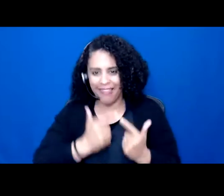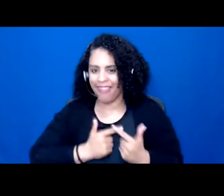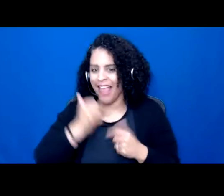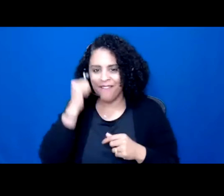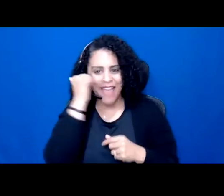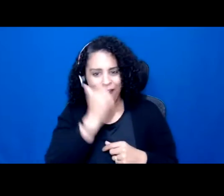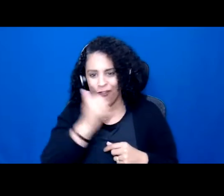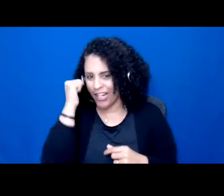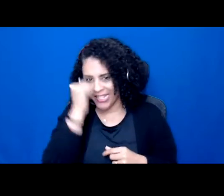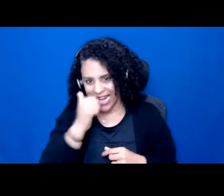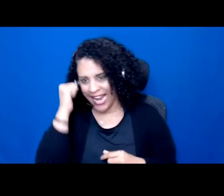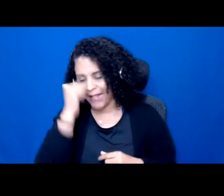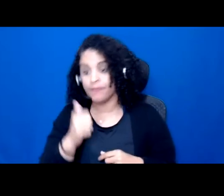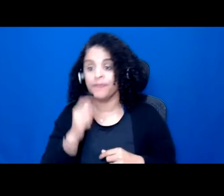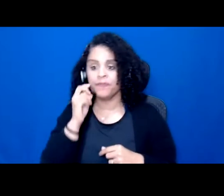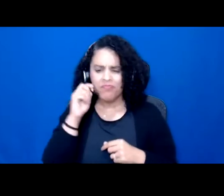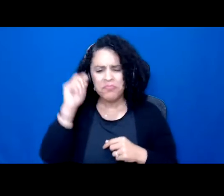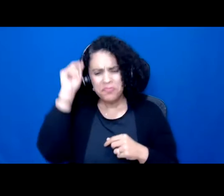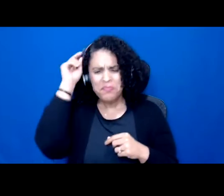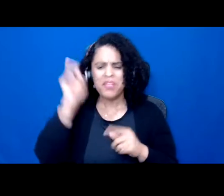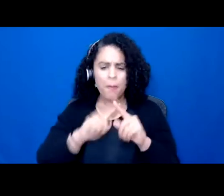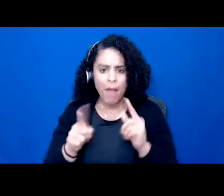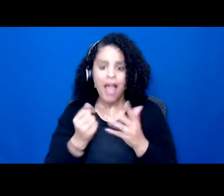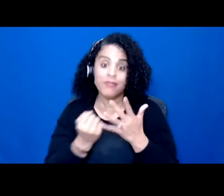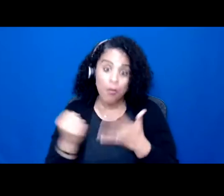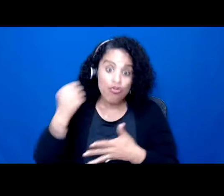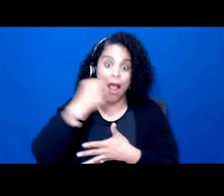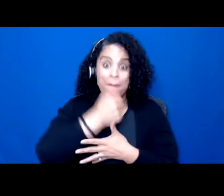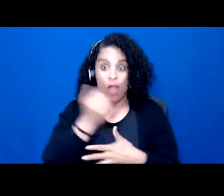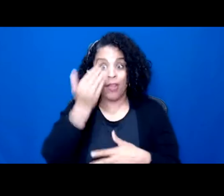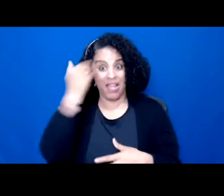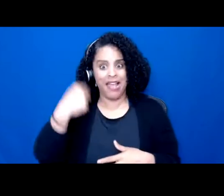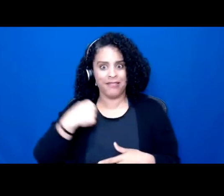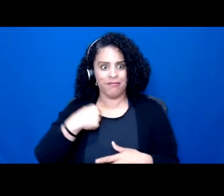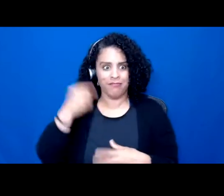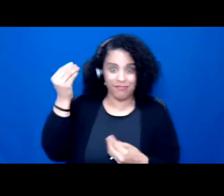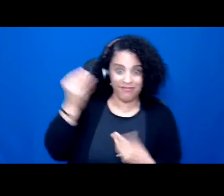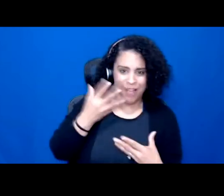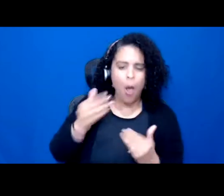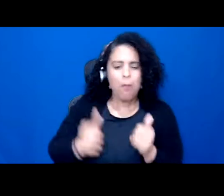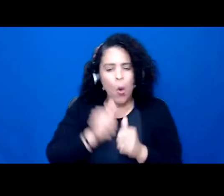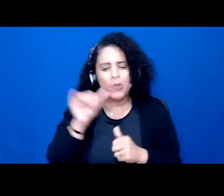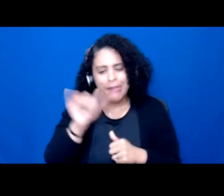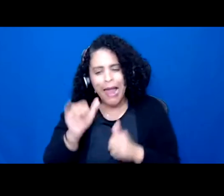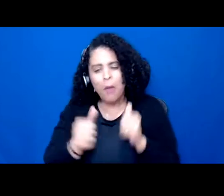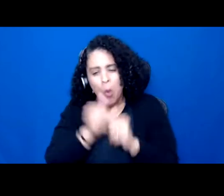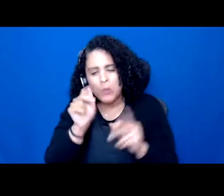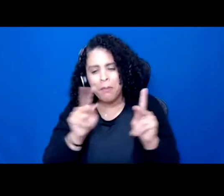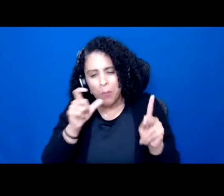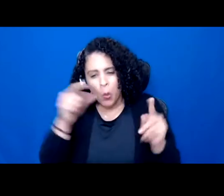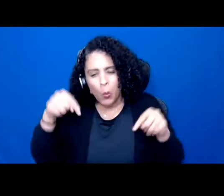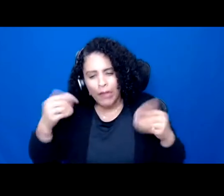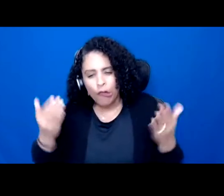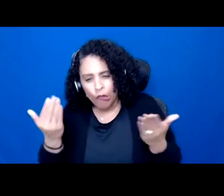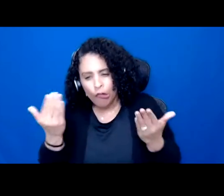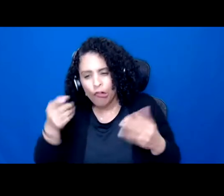basis, but primarily because I was told that most likely the majority of people who would be here tonight